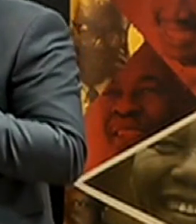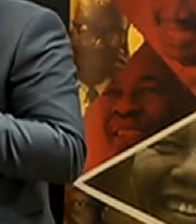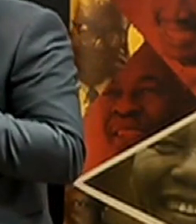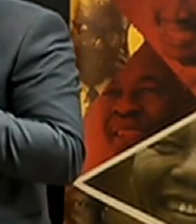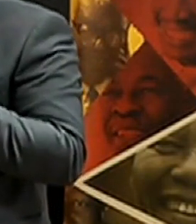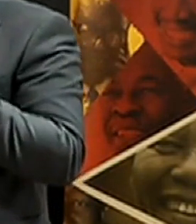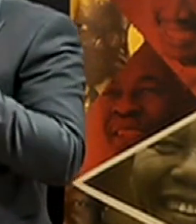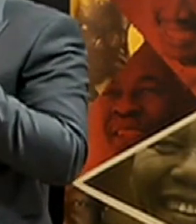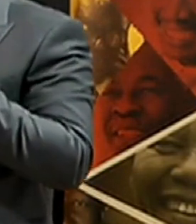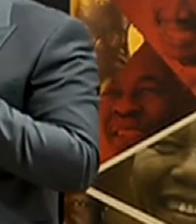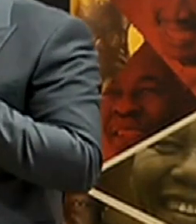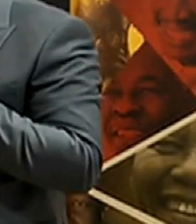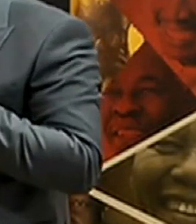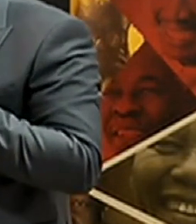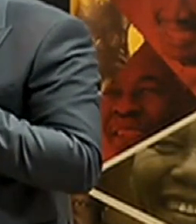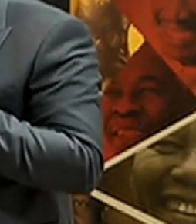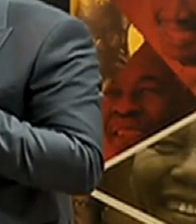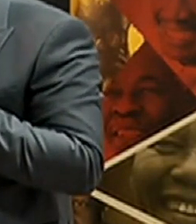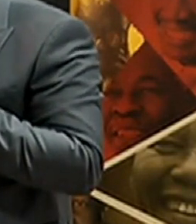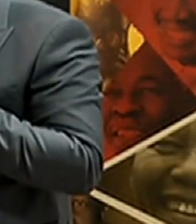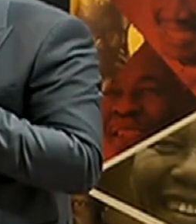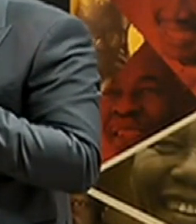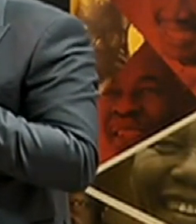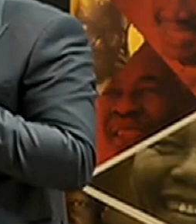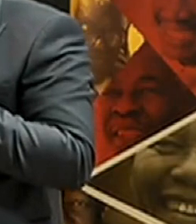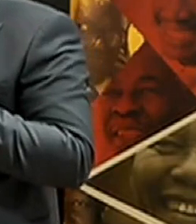beds soon and